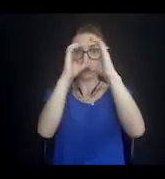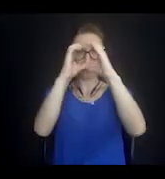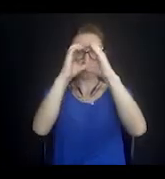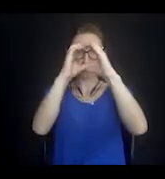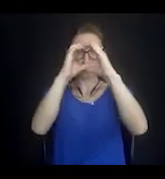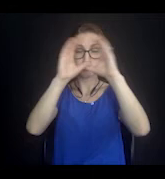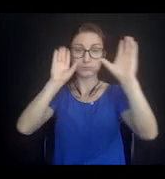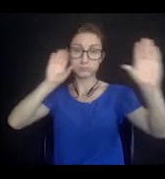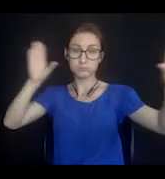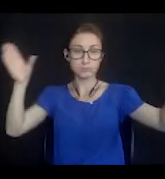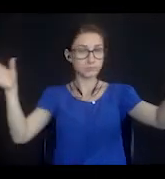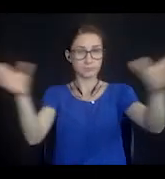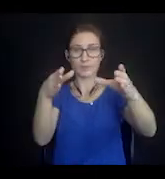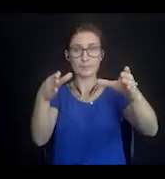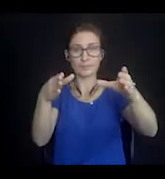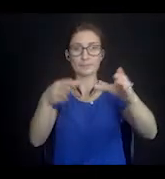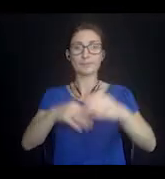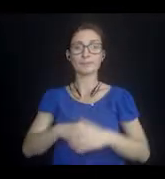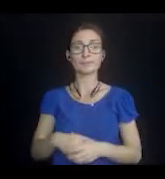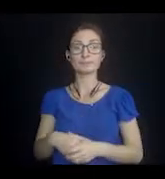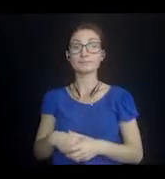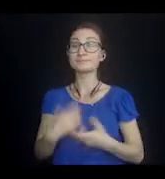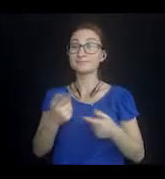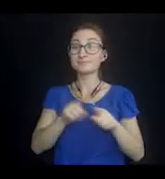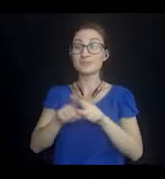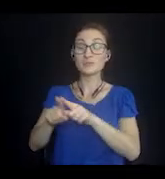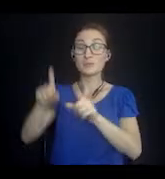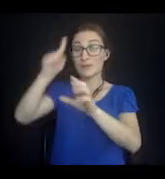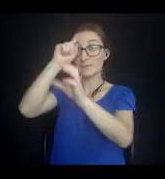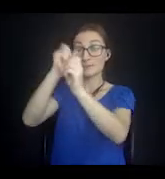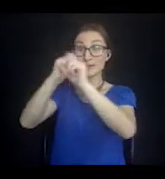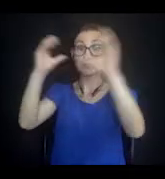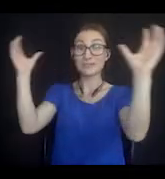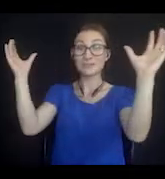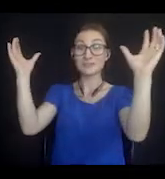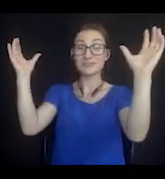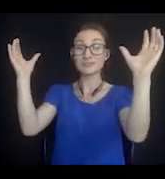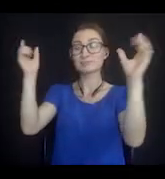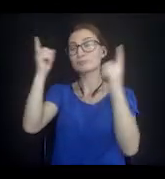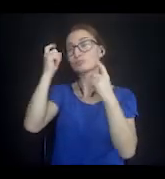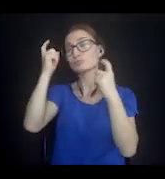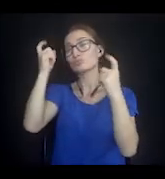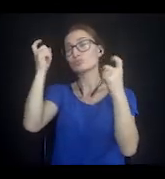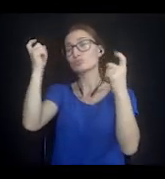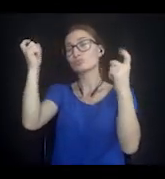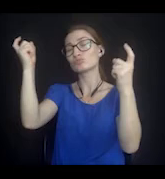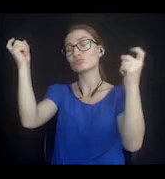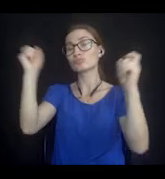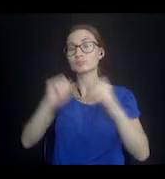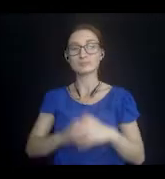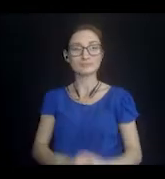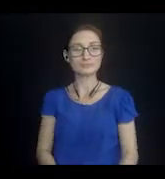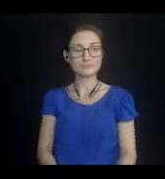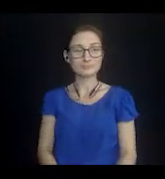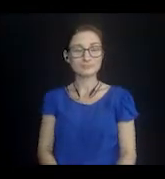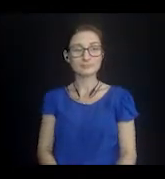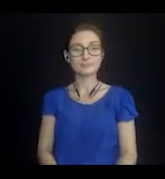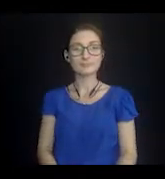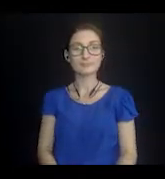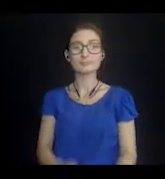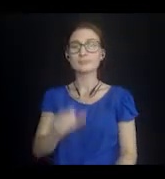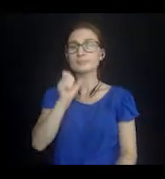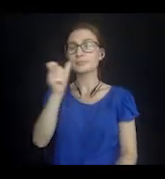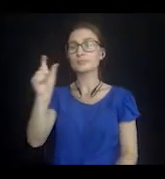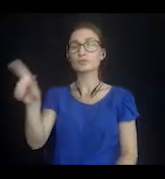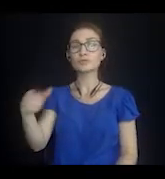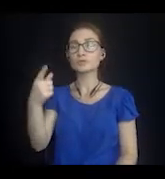also grab your attention and you focus on them. We also have an imagination. So not only